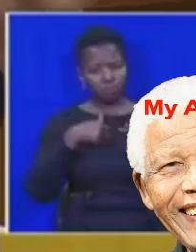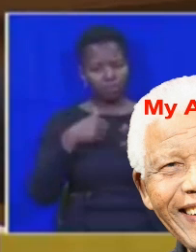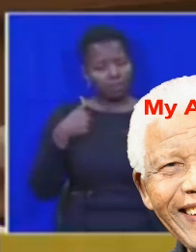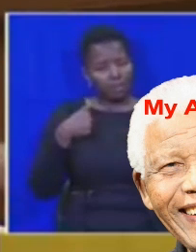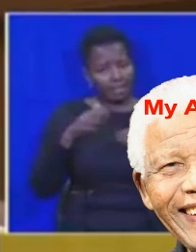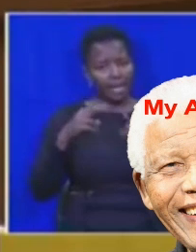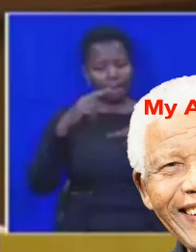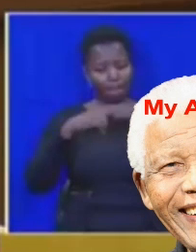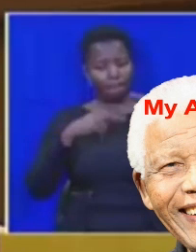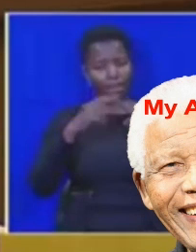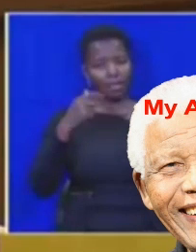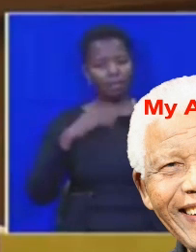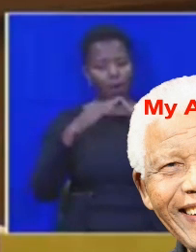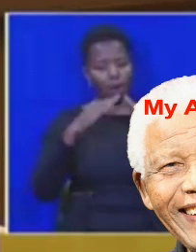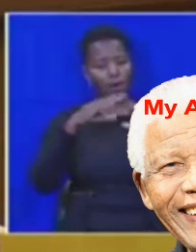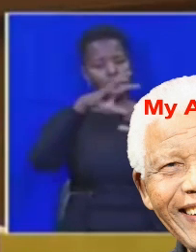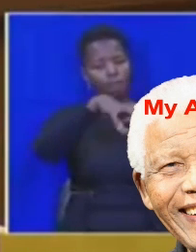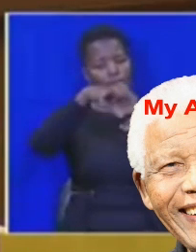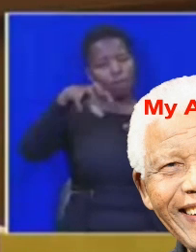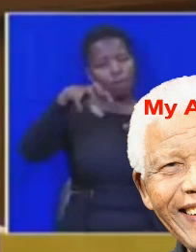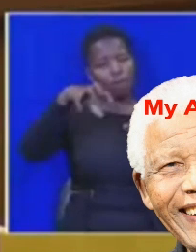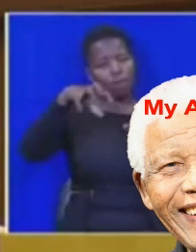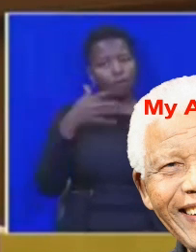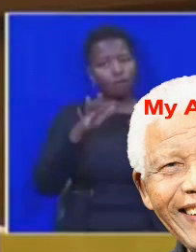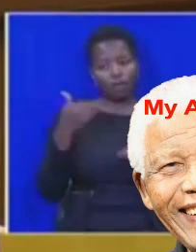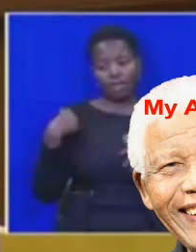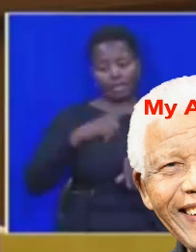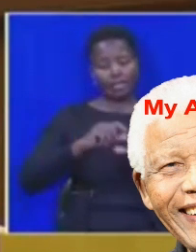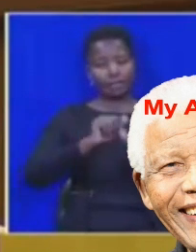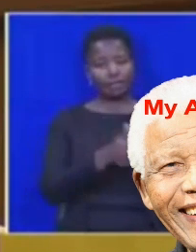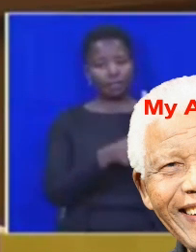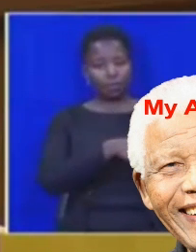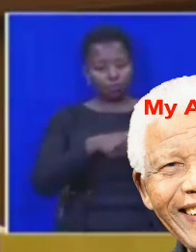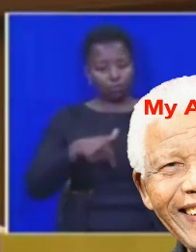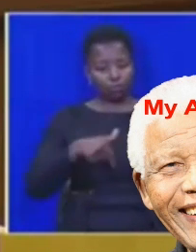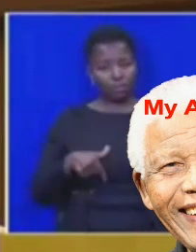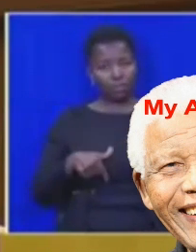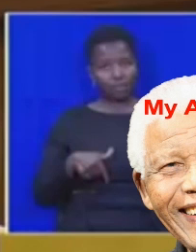or extending my home when I was a deputy president, not the president.